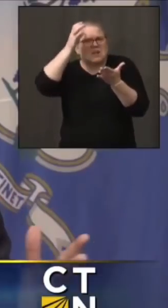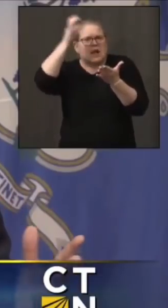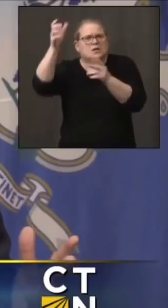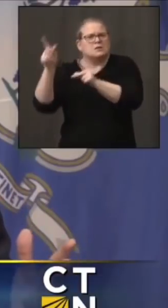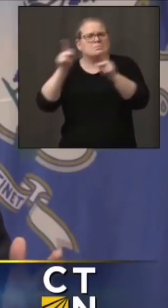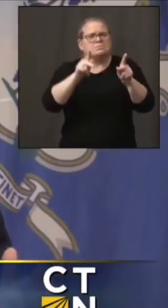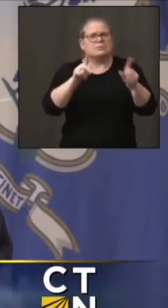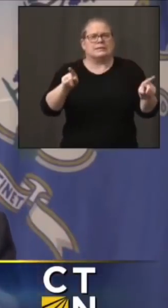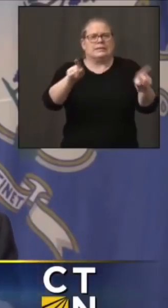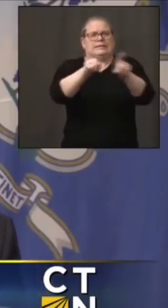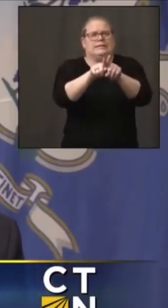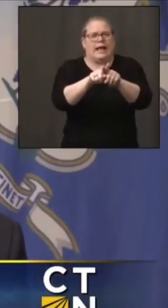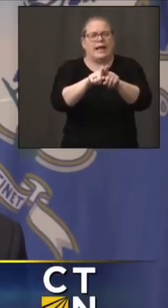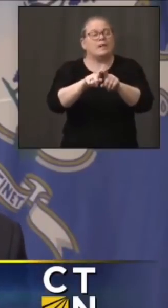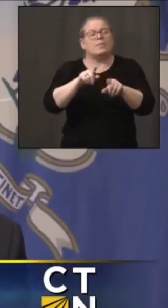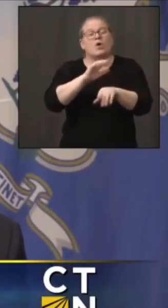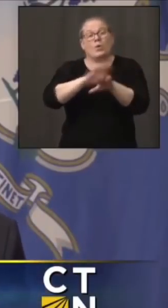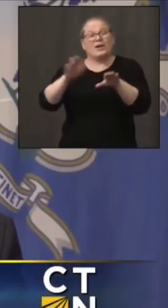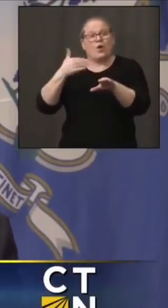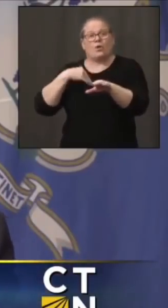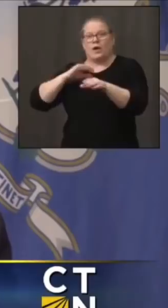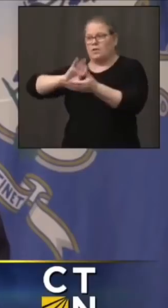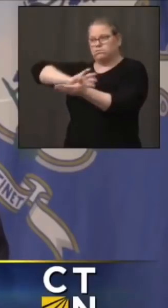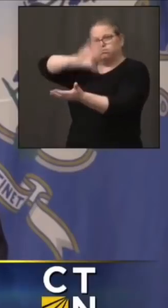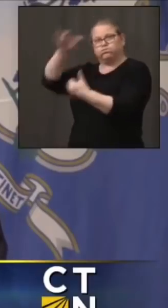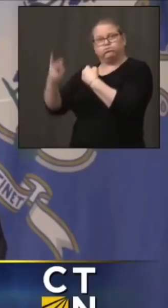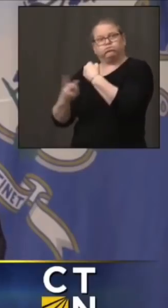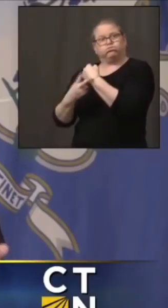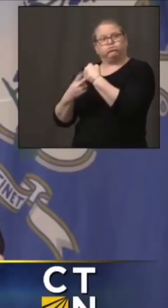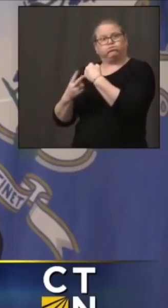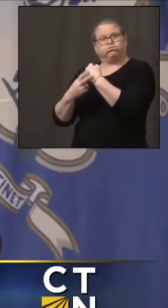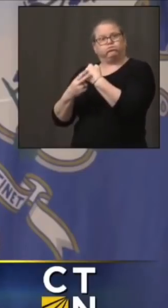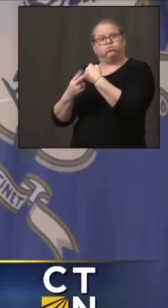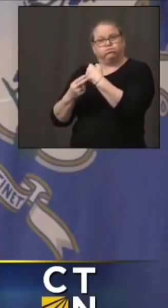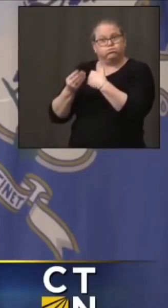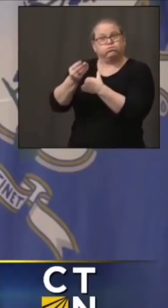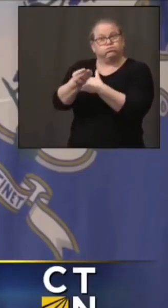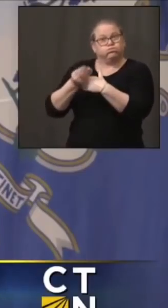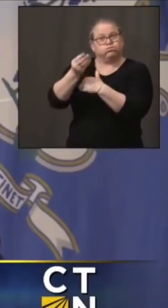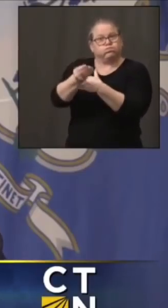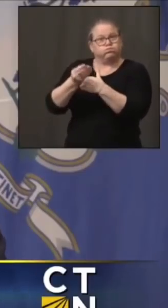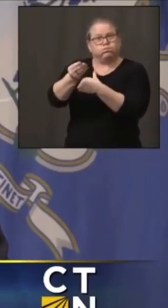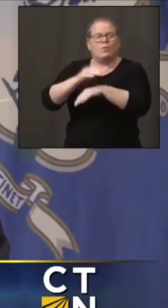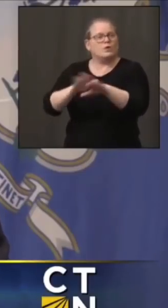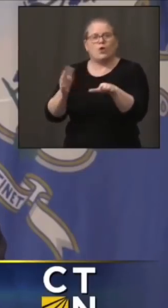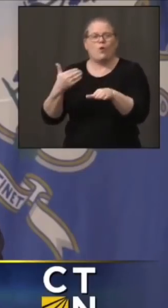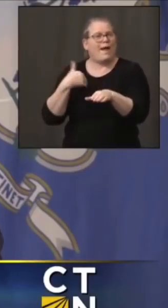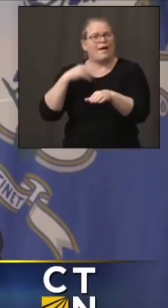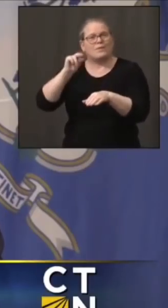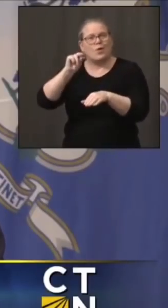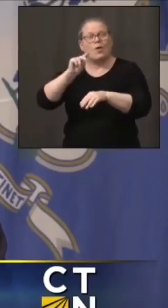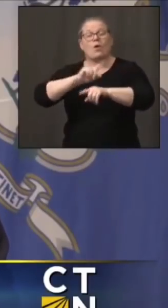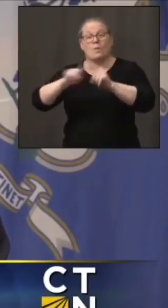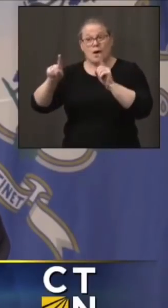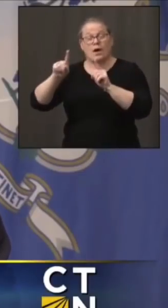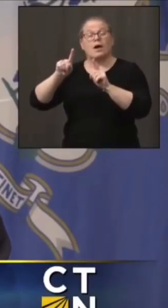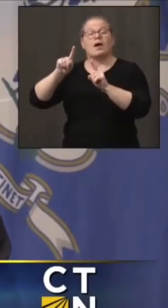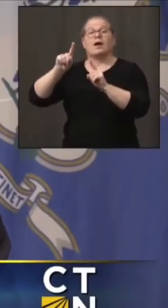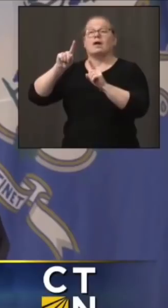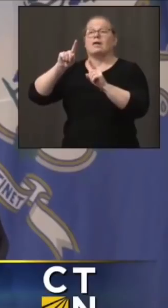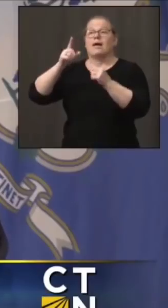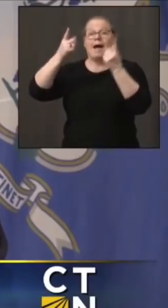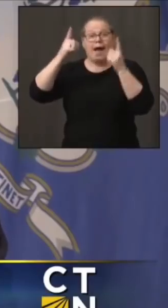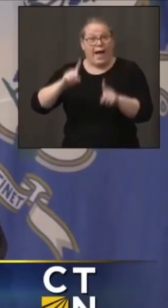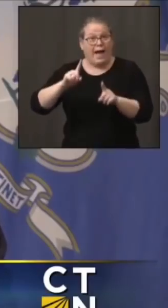big stockpile and we can just hand it out every time we need it. We're trying to maximize those doses that we get,